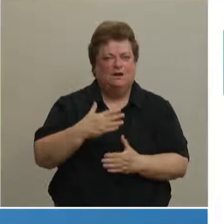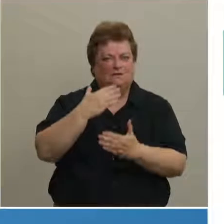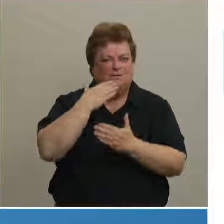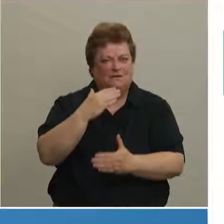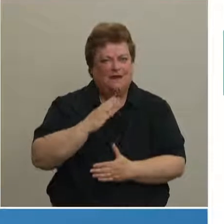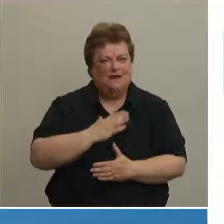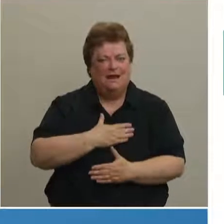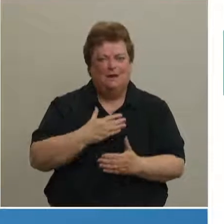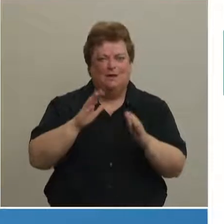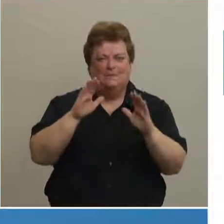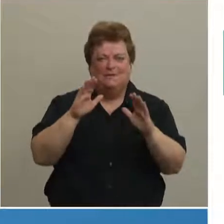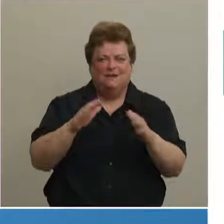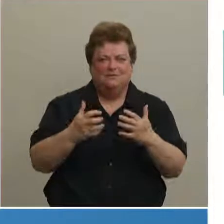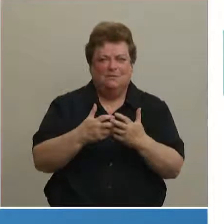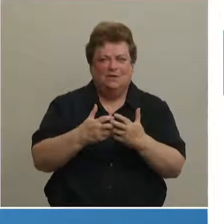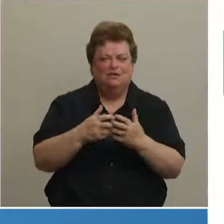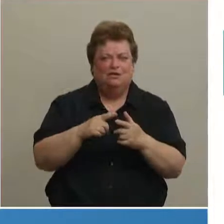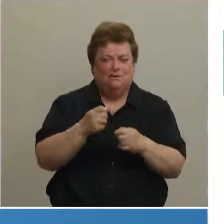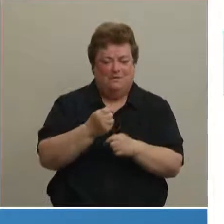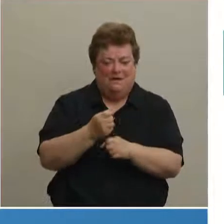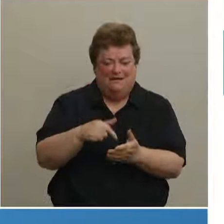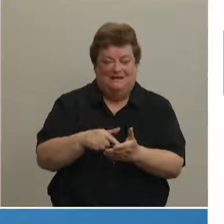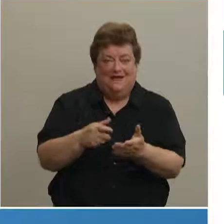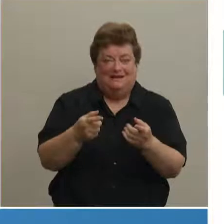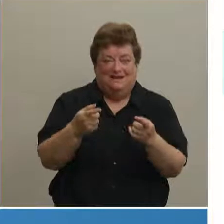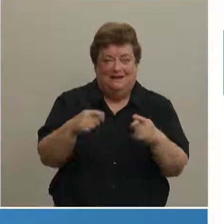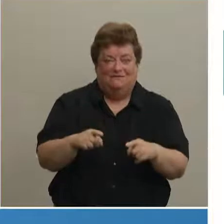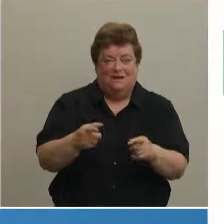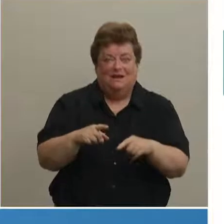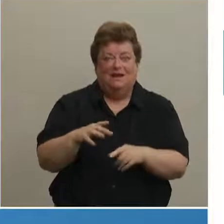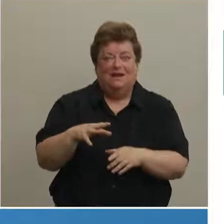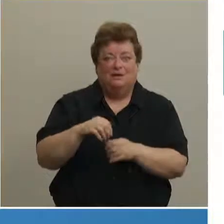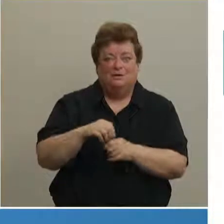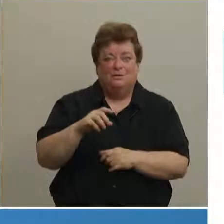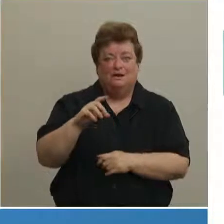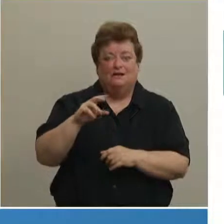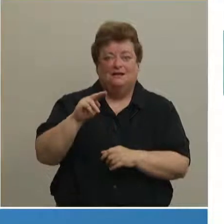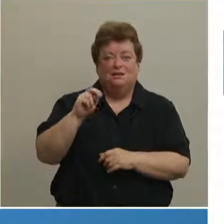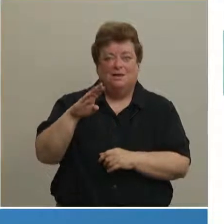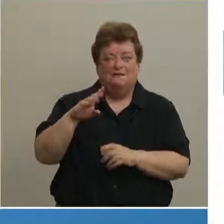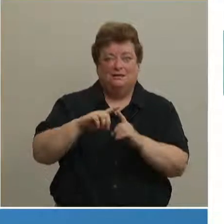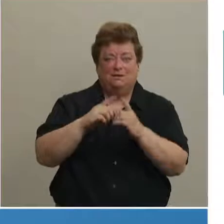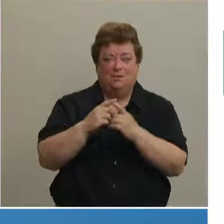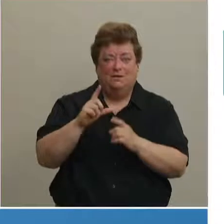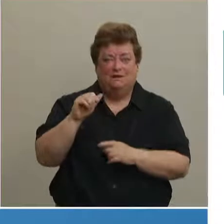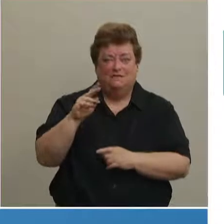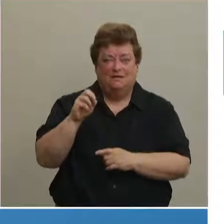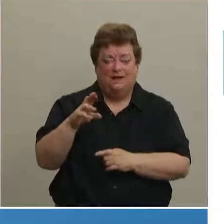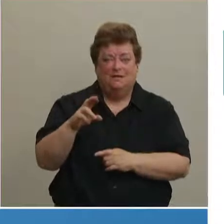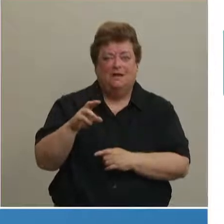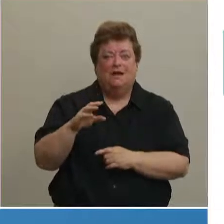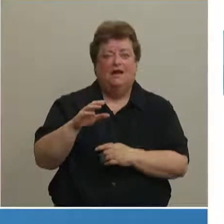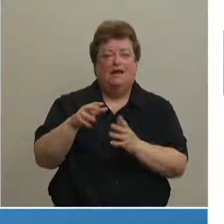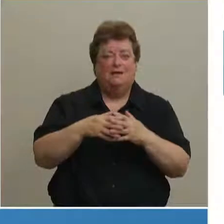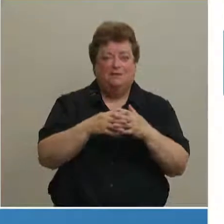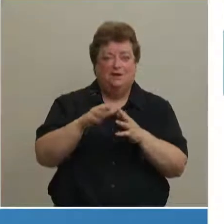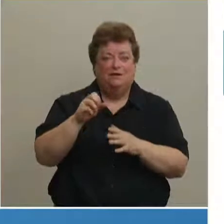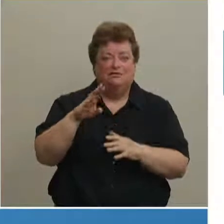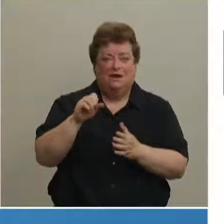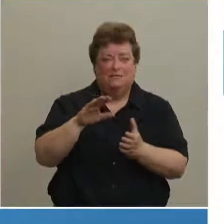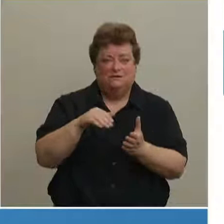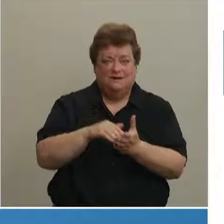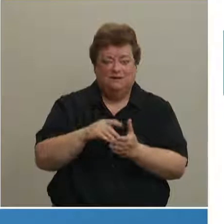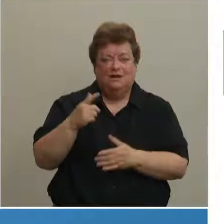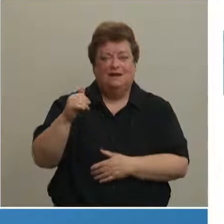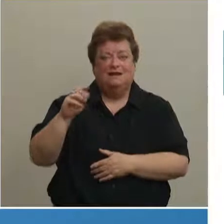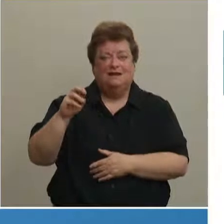partners who are making this important hiring event happen, including the Nebraska Department of Labor, the American Job Center, Gateway Mall,